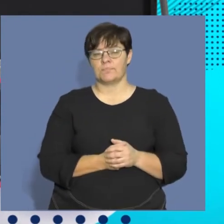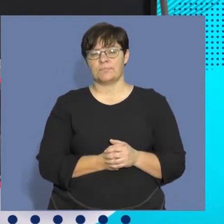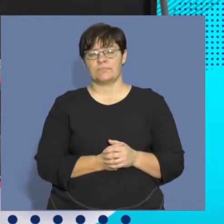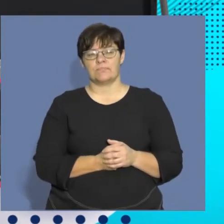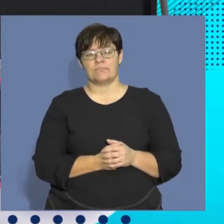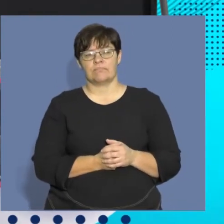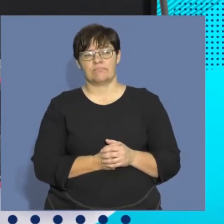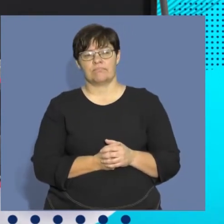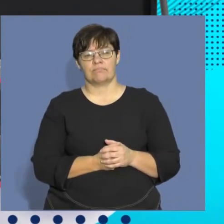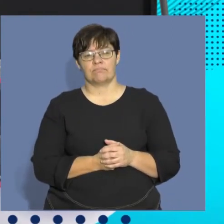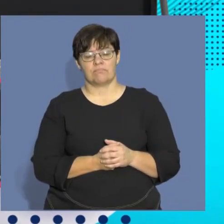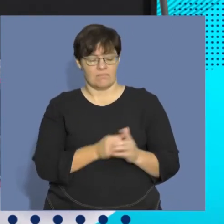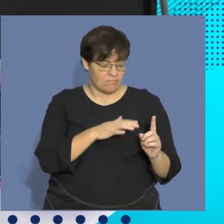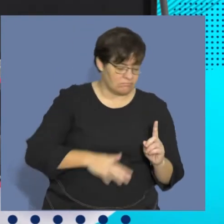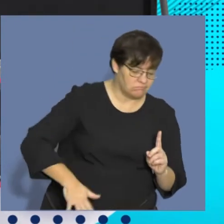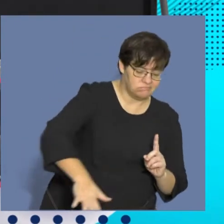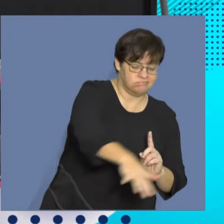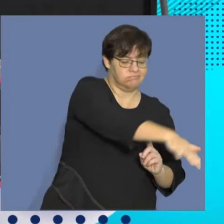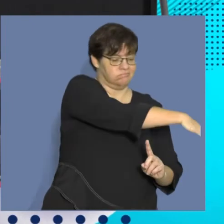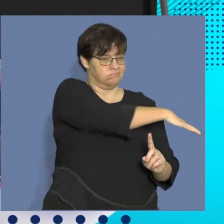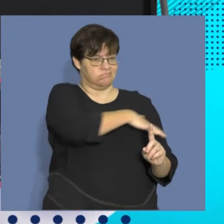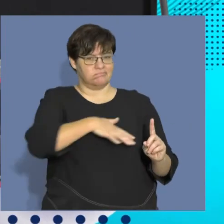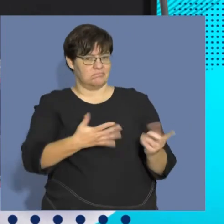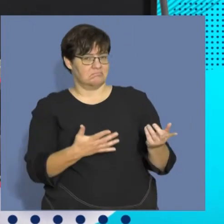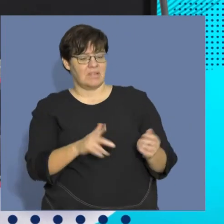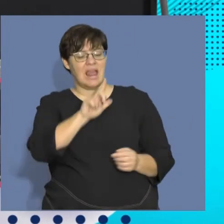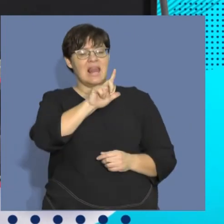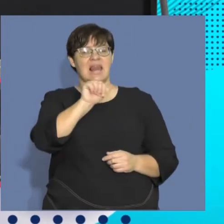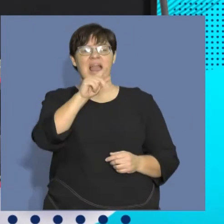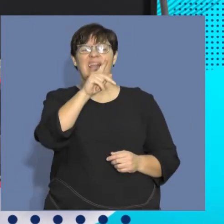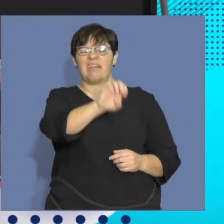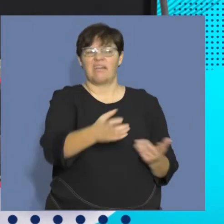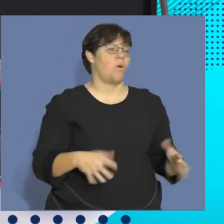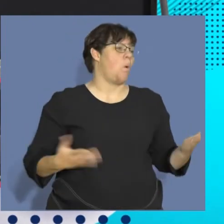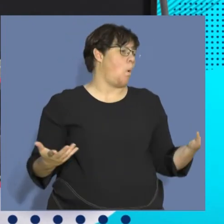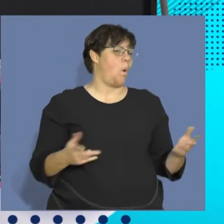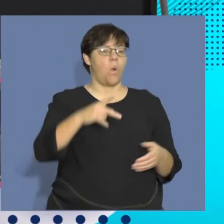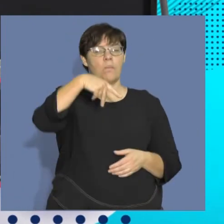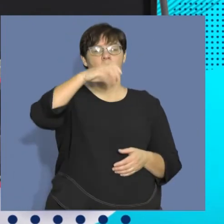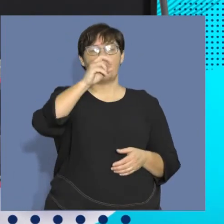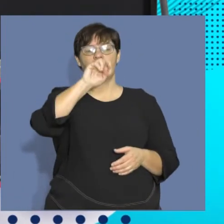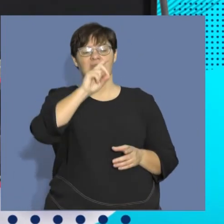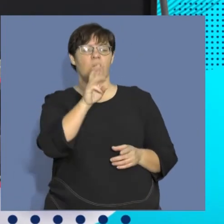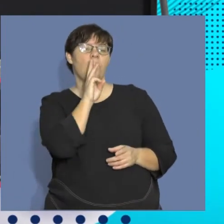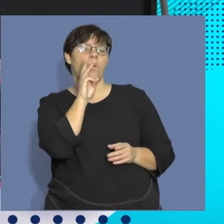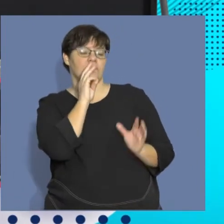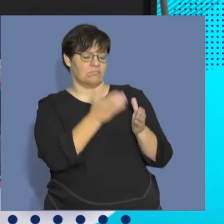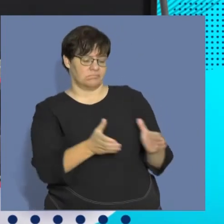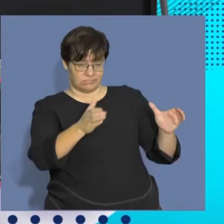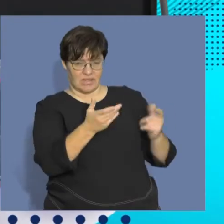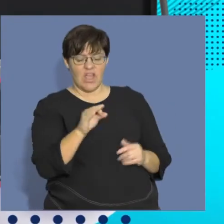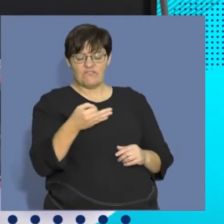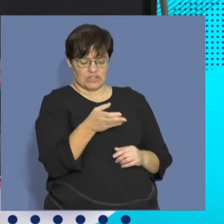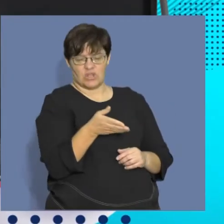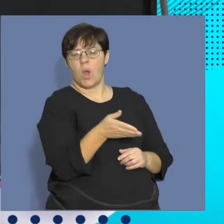got an area, let's say a lake or a pond, where there are